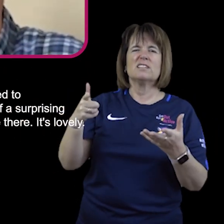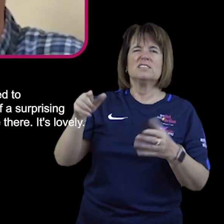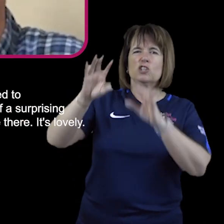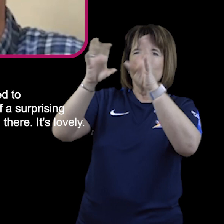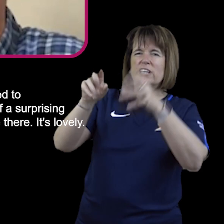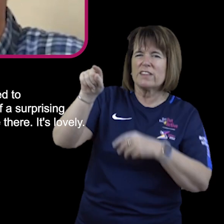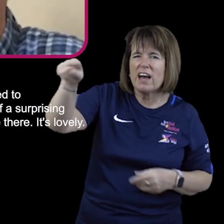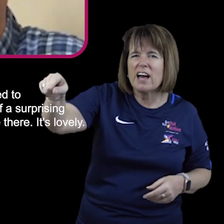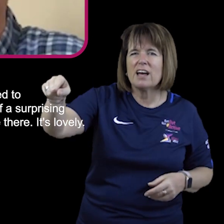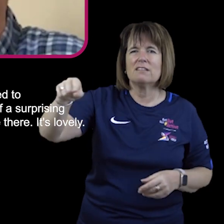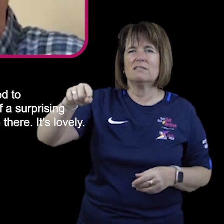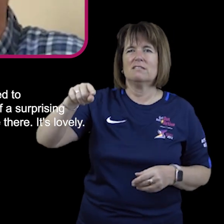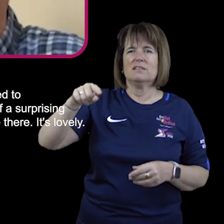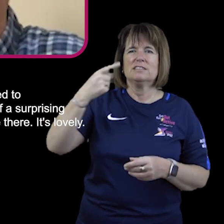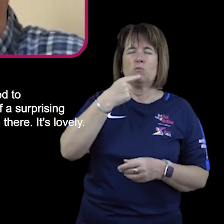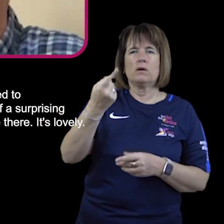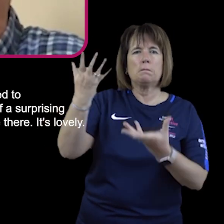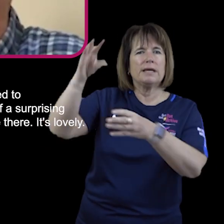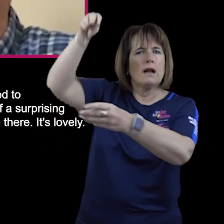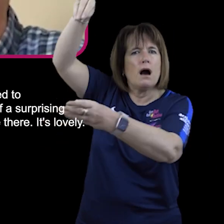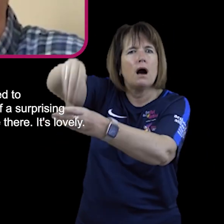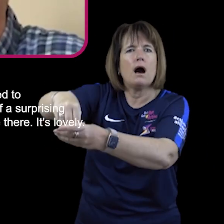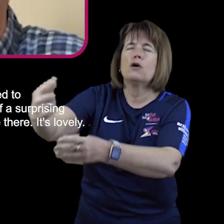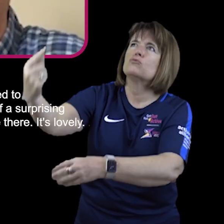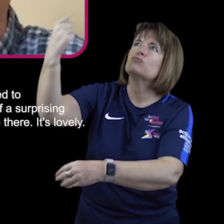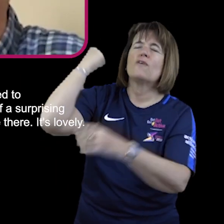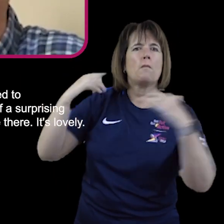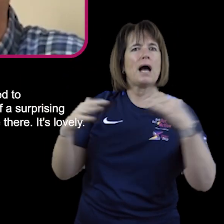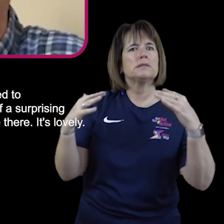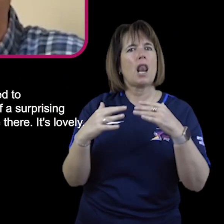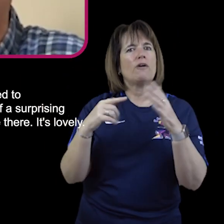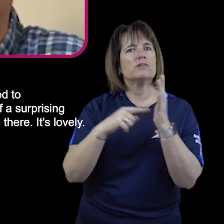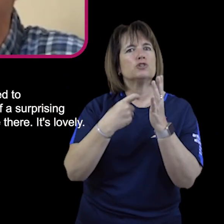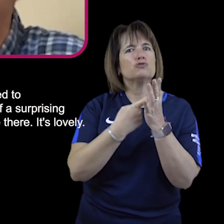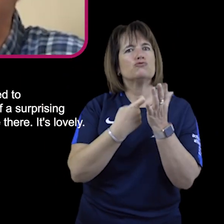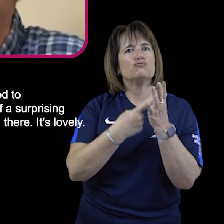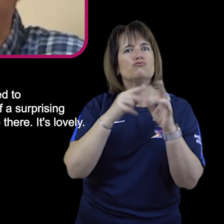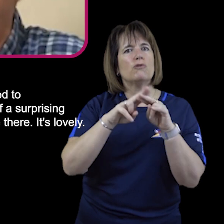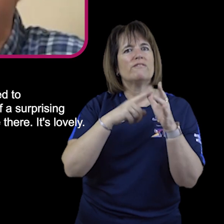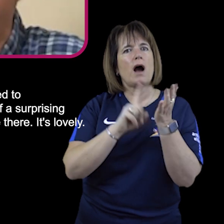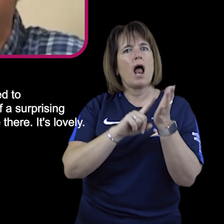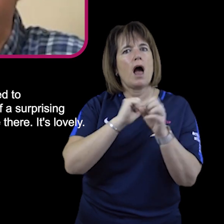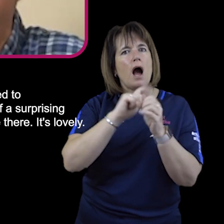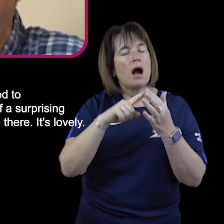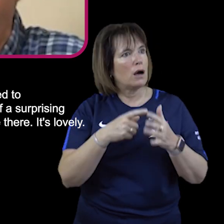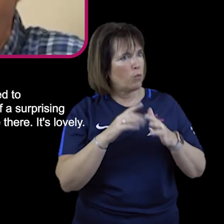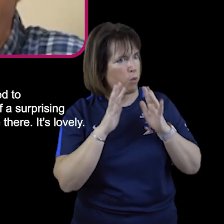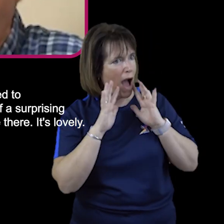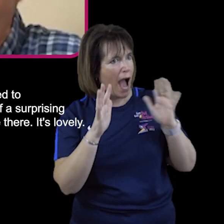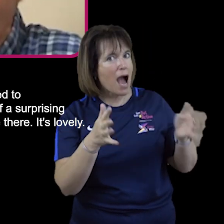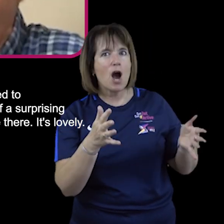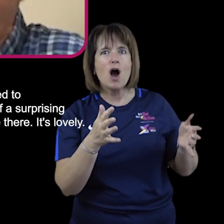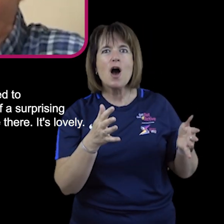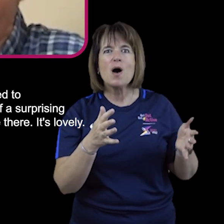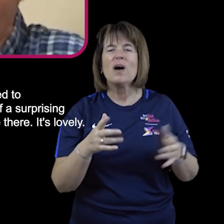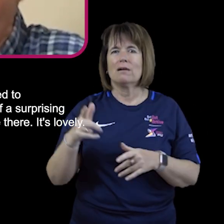tree in there. And someone told me that was planted to commemorate the Battle of Trafalgar.